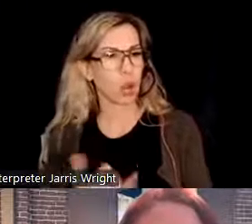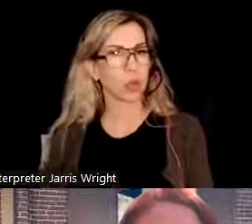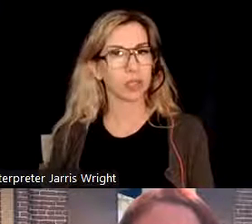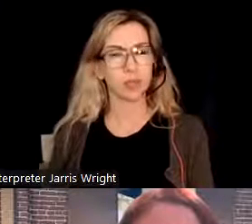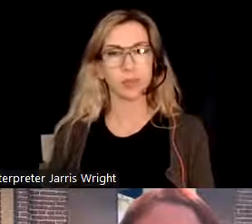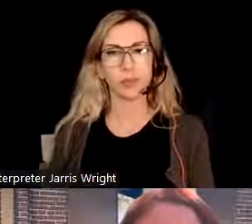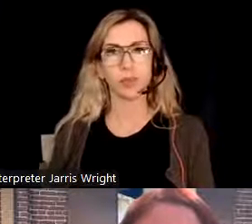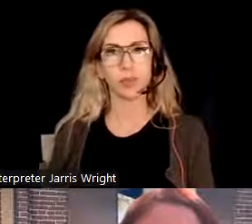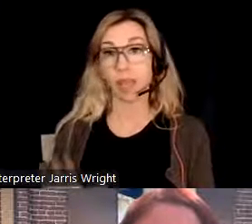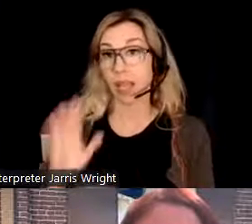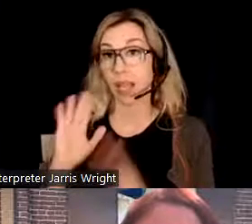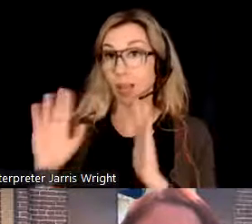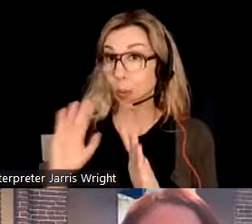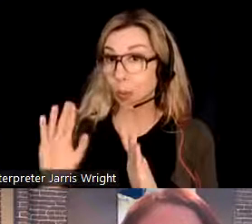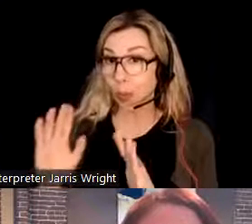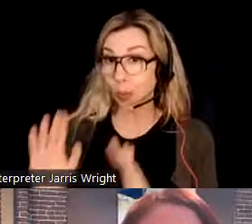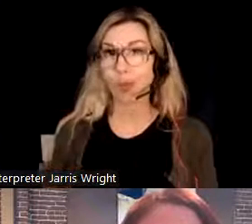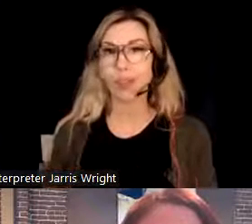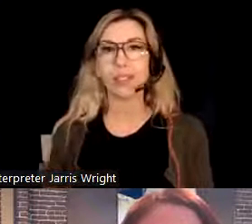Hello?